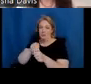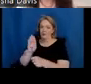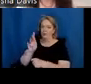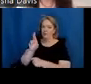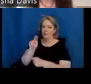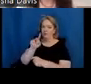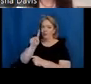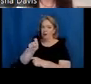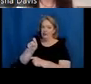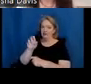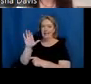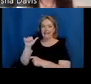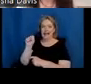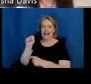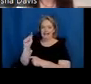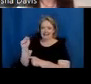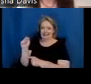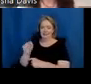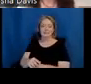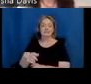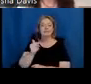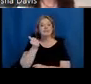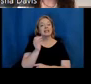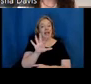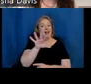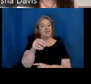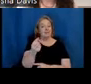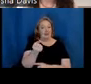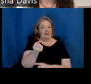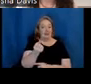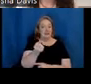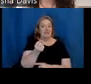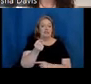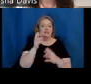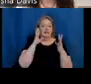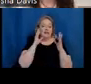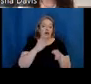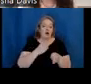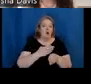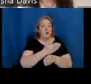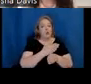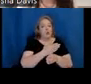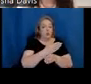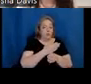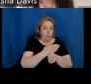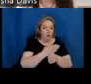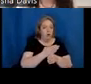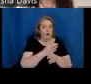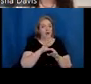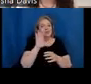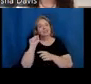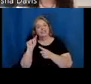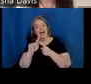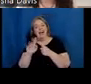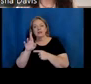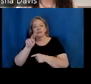in the 1950s, he moves beyond simply casting his wood sculptures in a bronze form. He